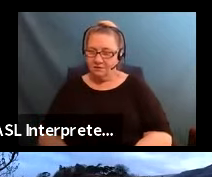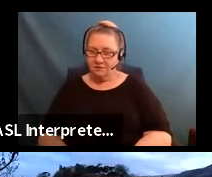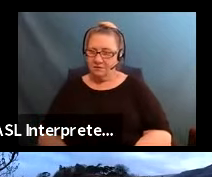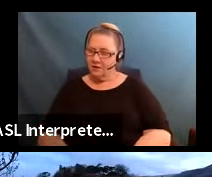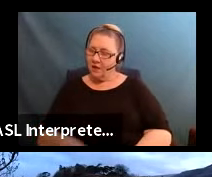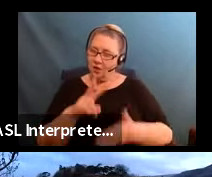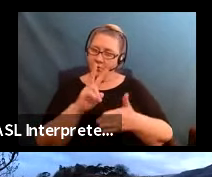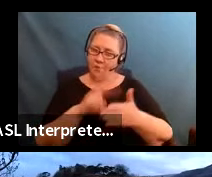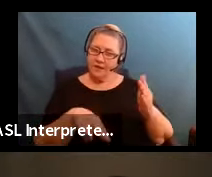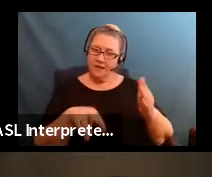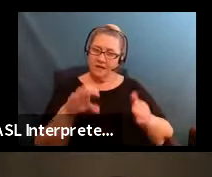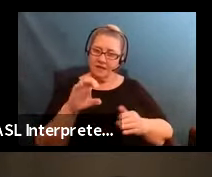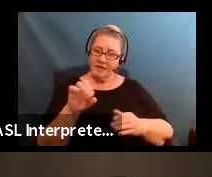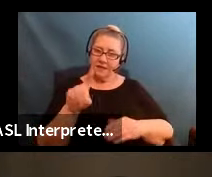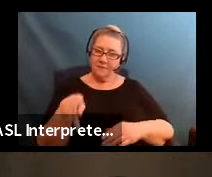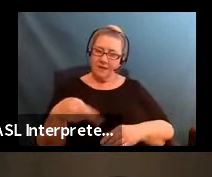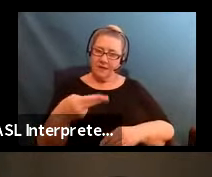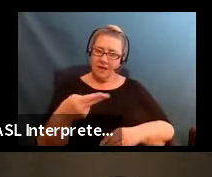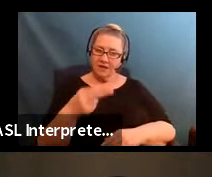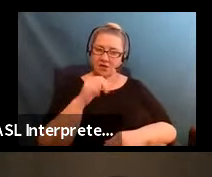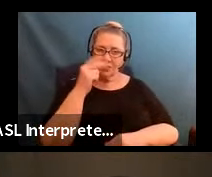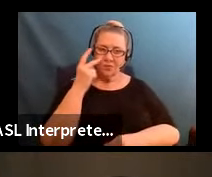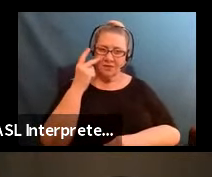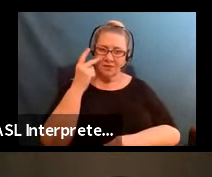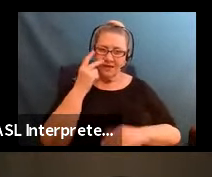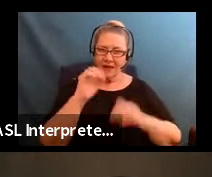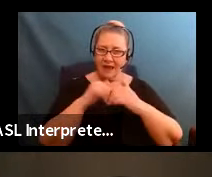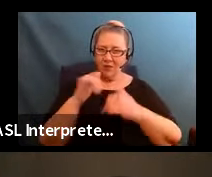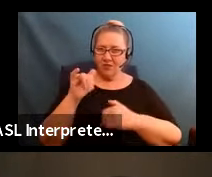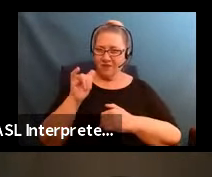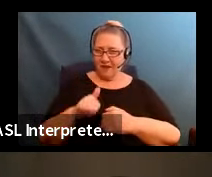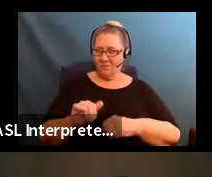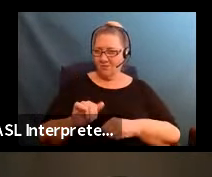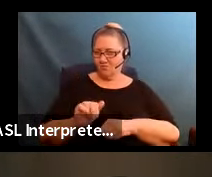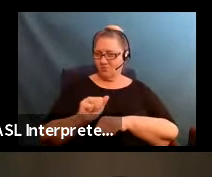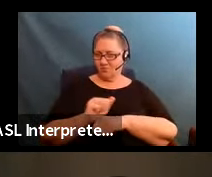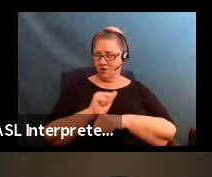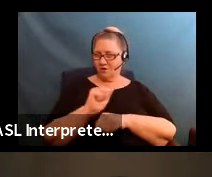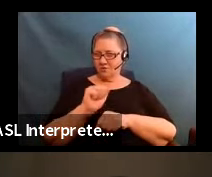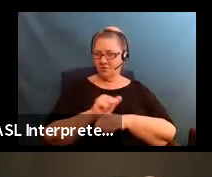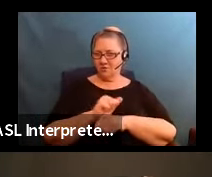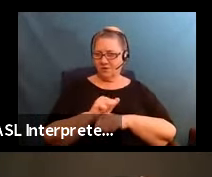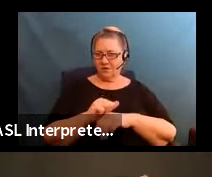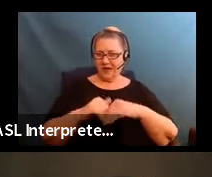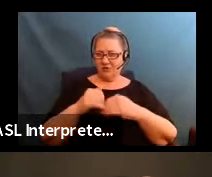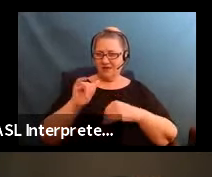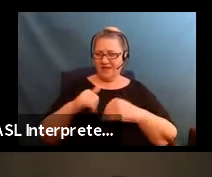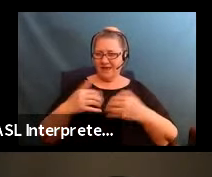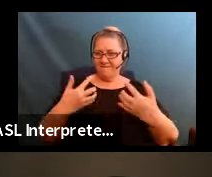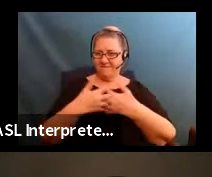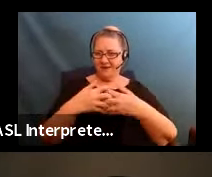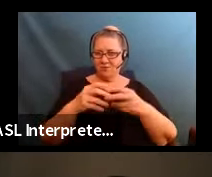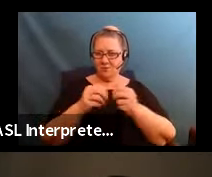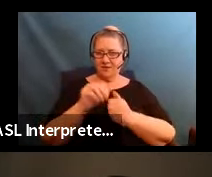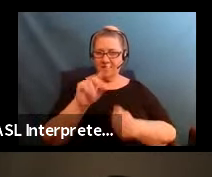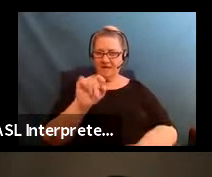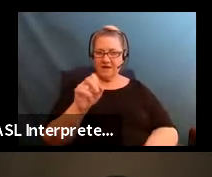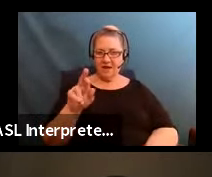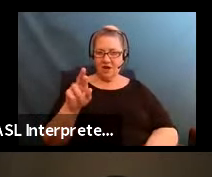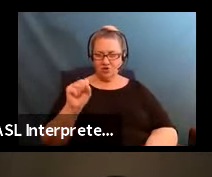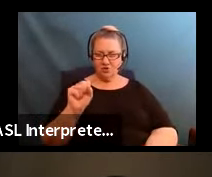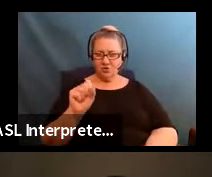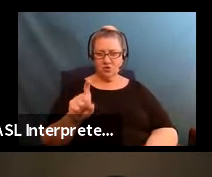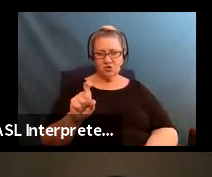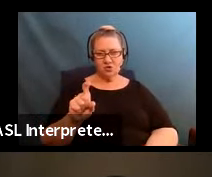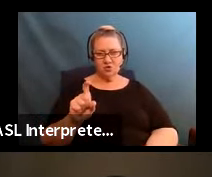don't see where that fits in the tiers as they exist currently. So I wonder if we have a